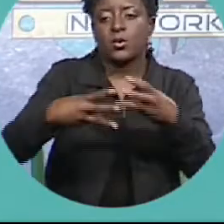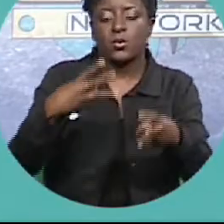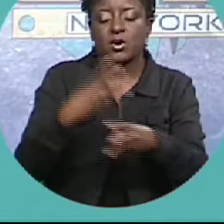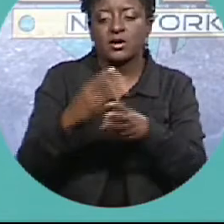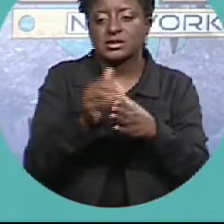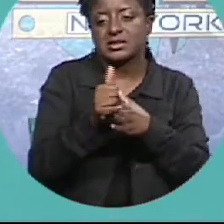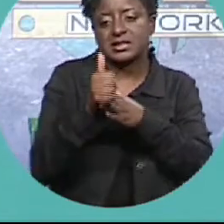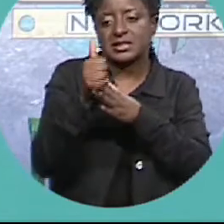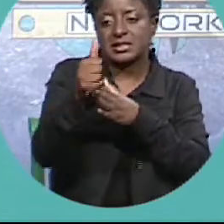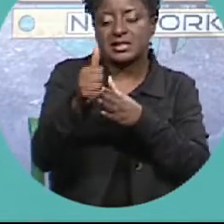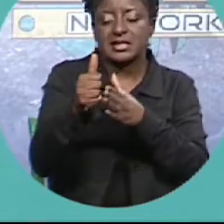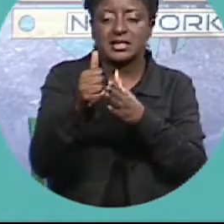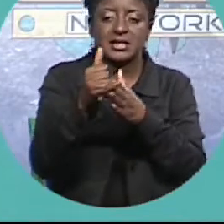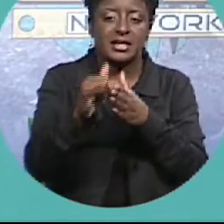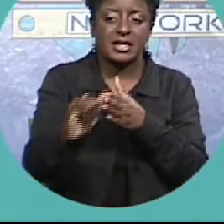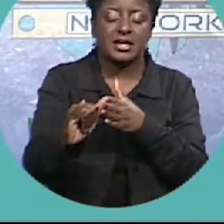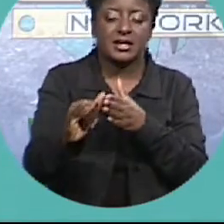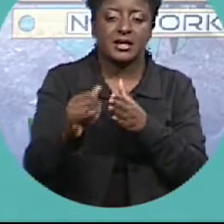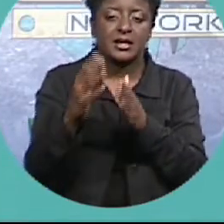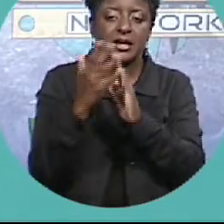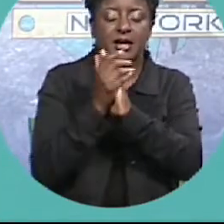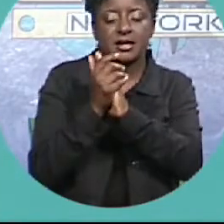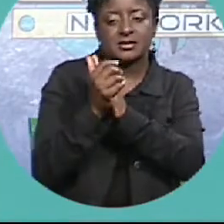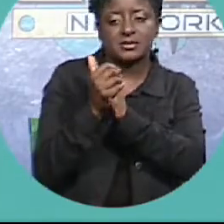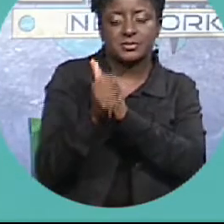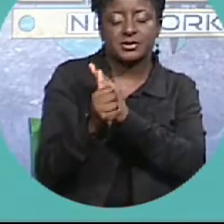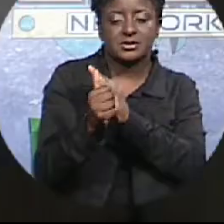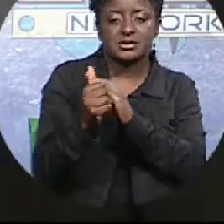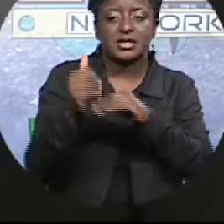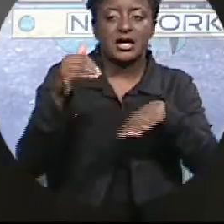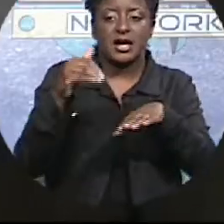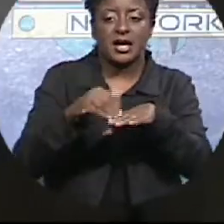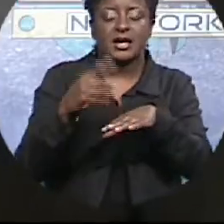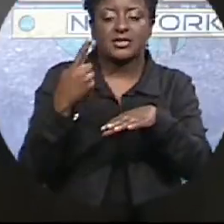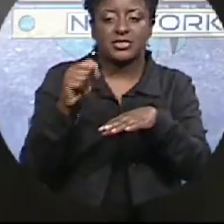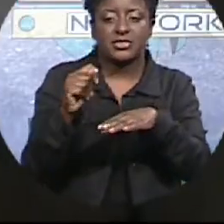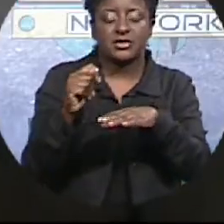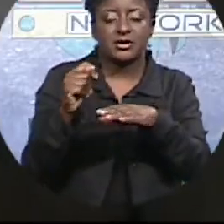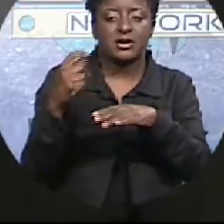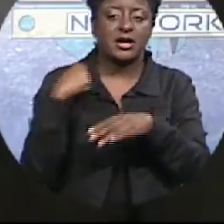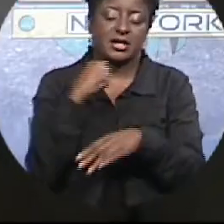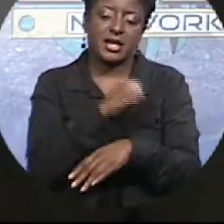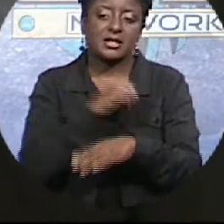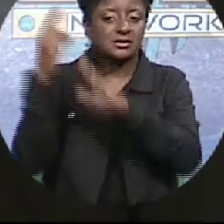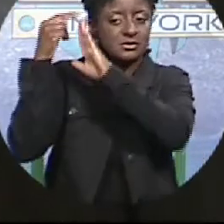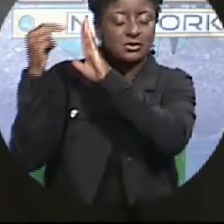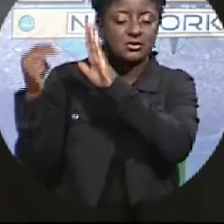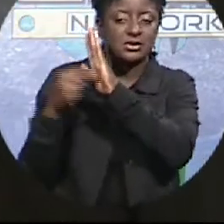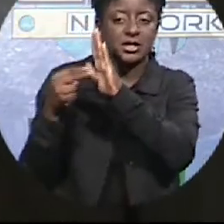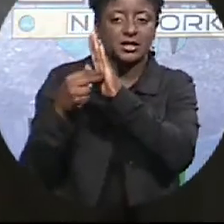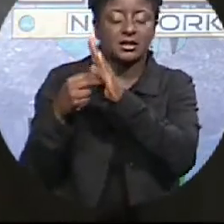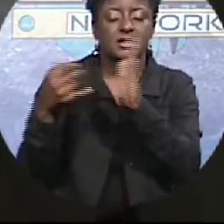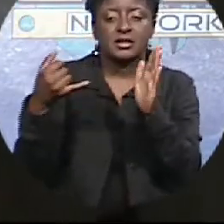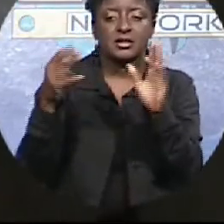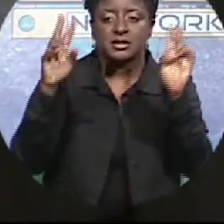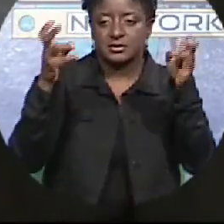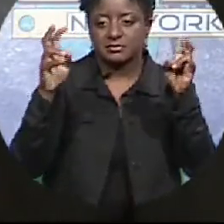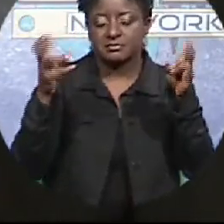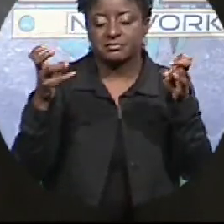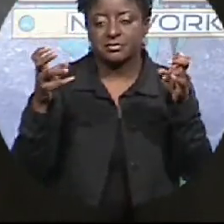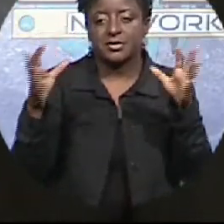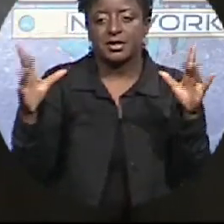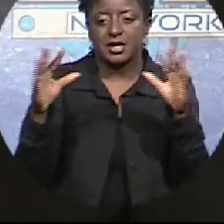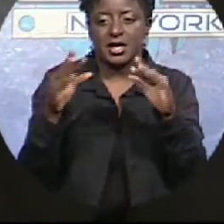Global Financial Summit at the Atlantis Resort. Marketing executive and one of the conference speakers, Craig Huey, called it a gathering of the top educators